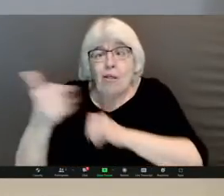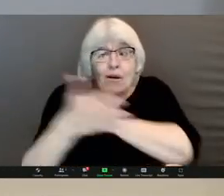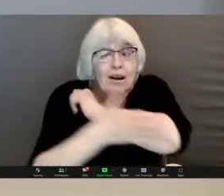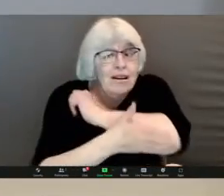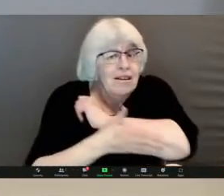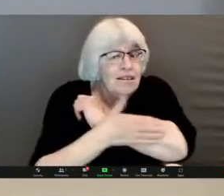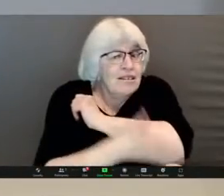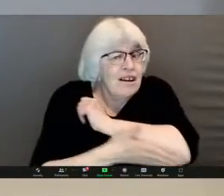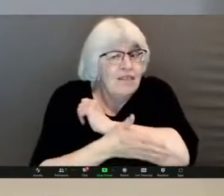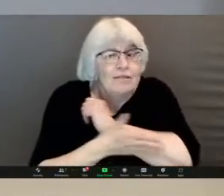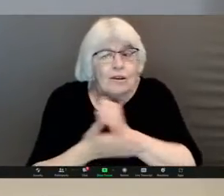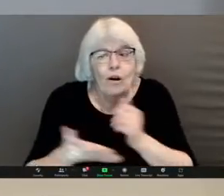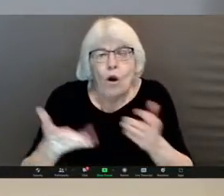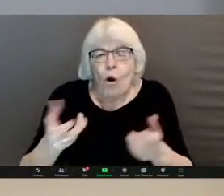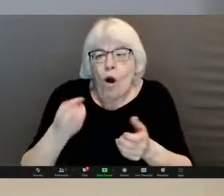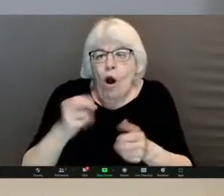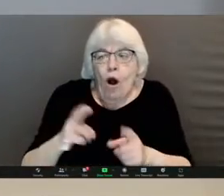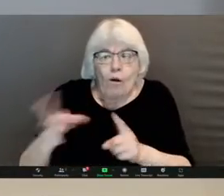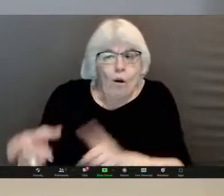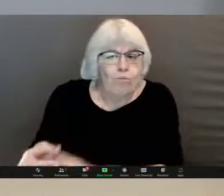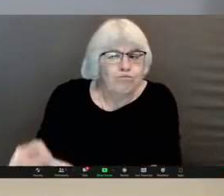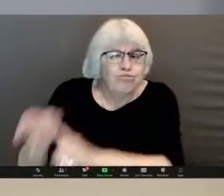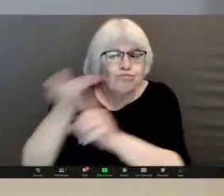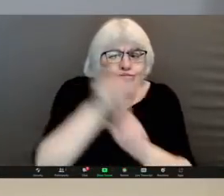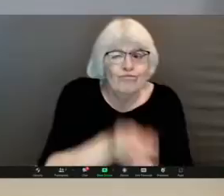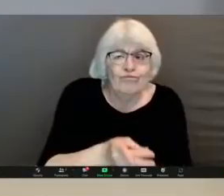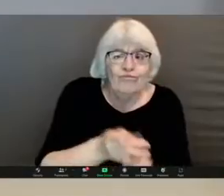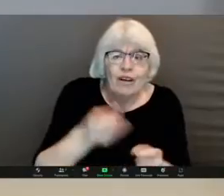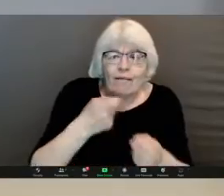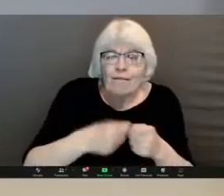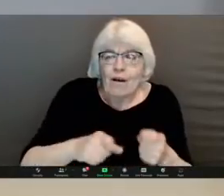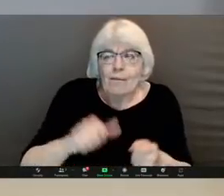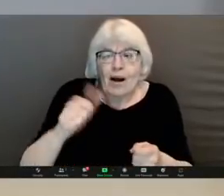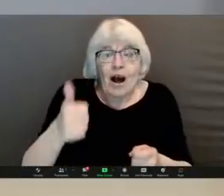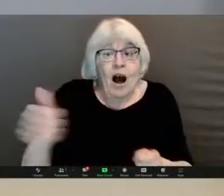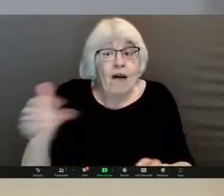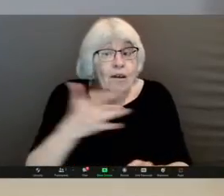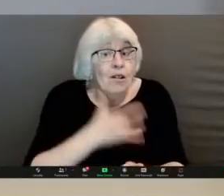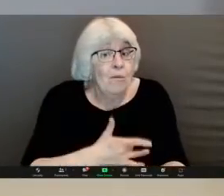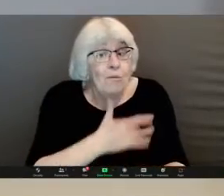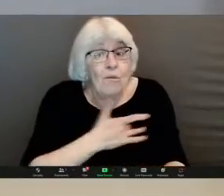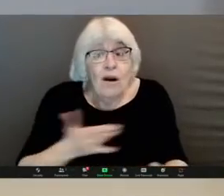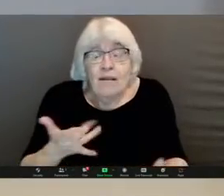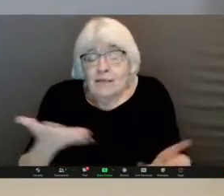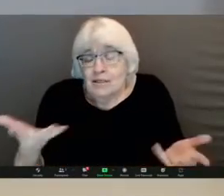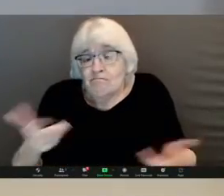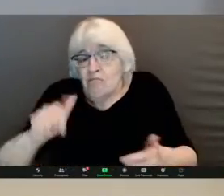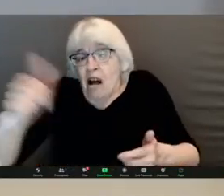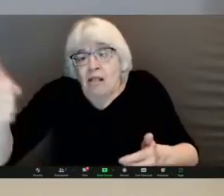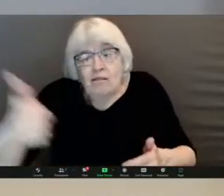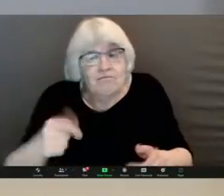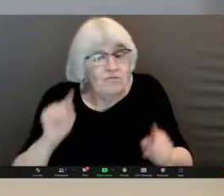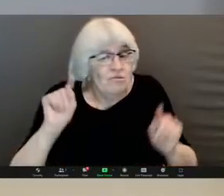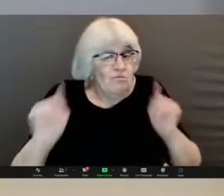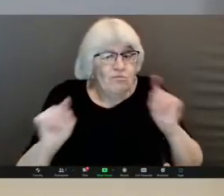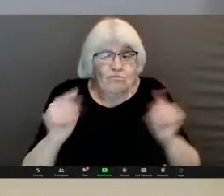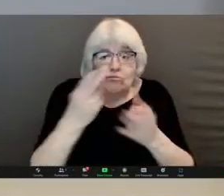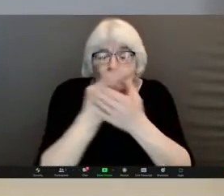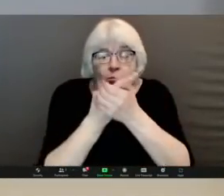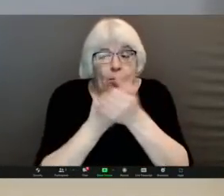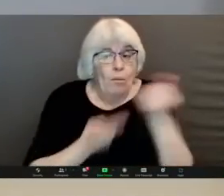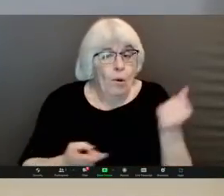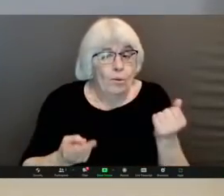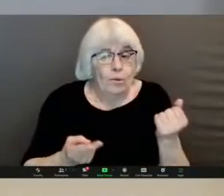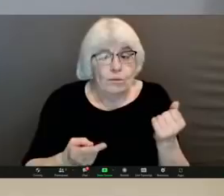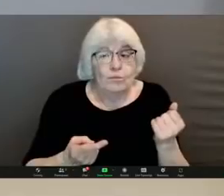well. So it all is potential risk, but we are, I think, mitigating that risk by trying to